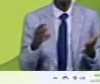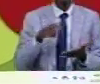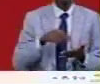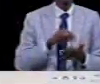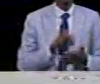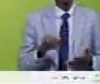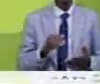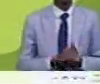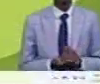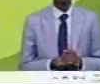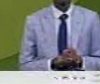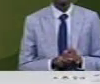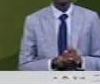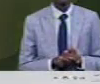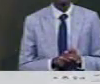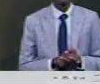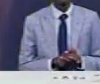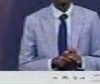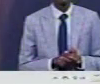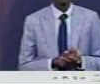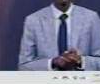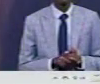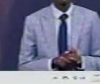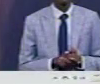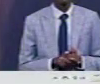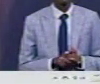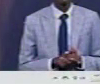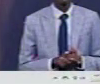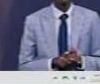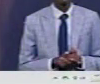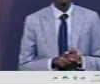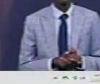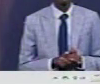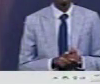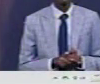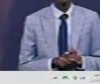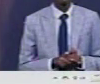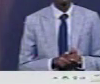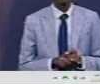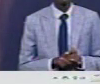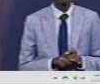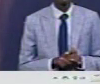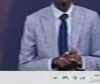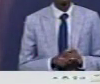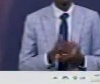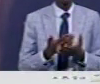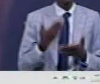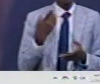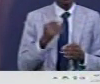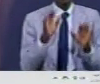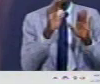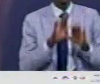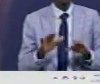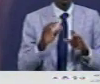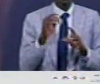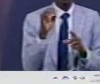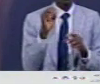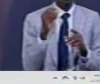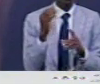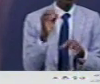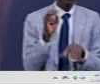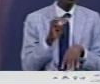Before the Sunday message today, we shall have a brief period of scripture